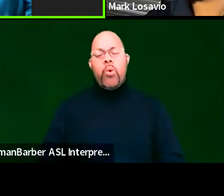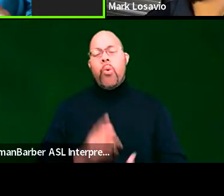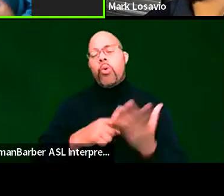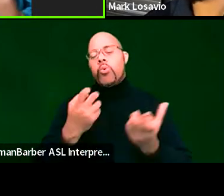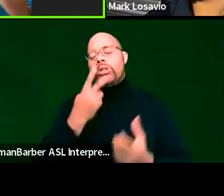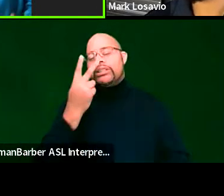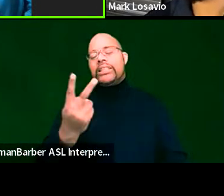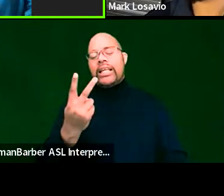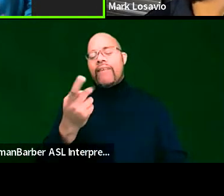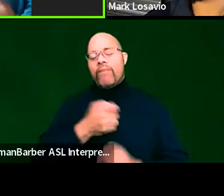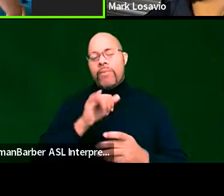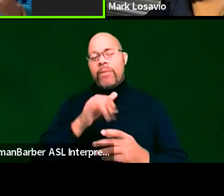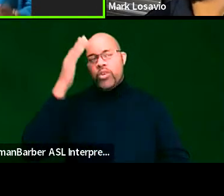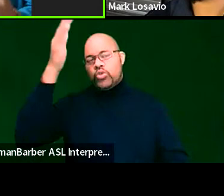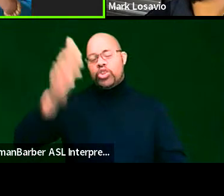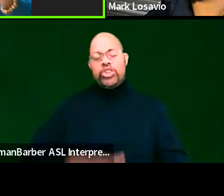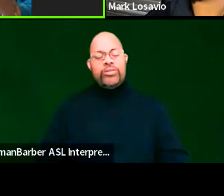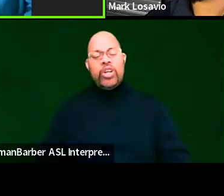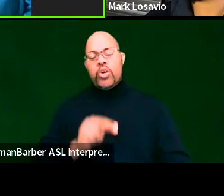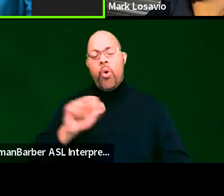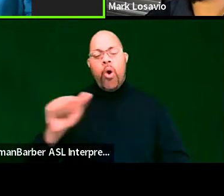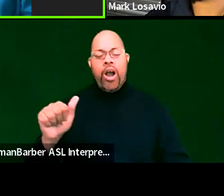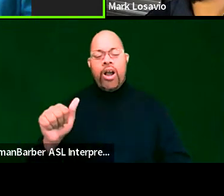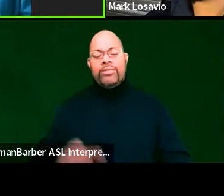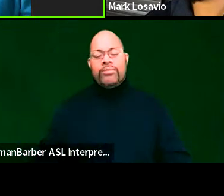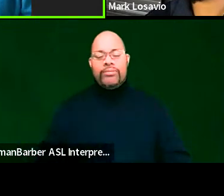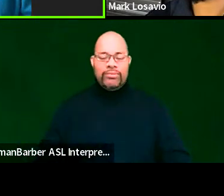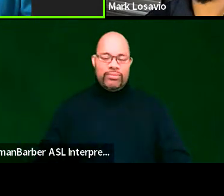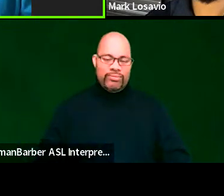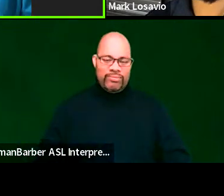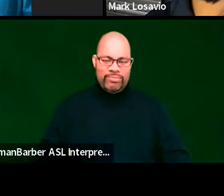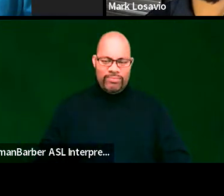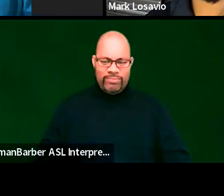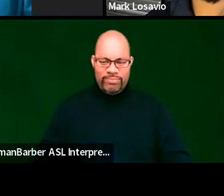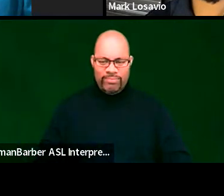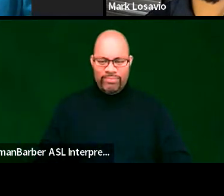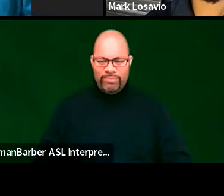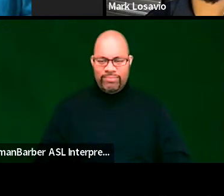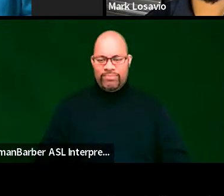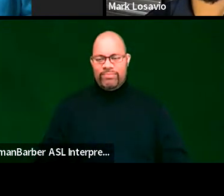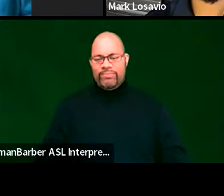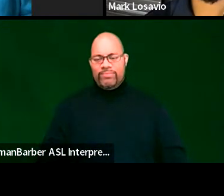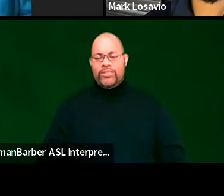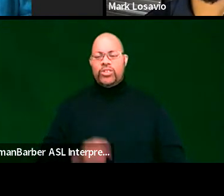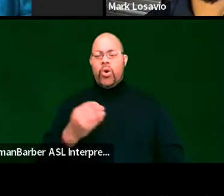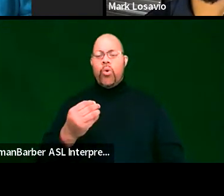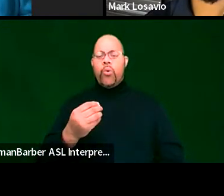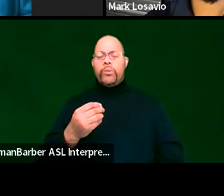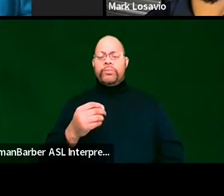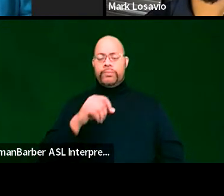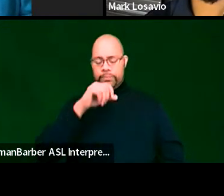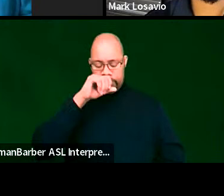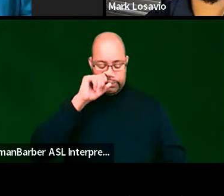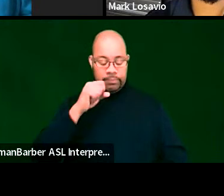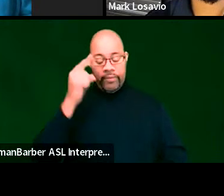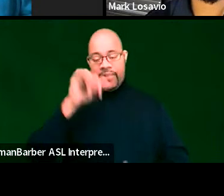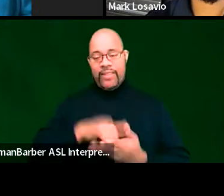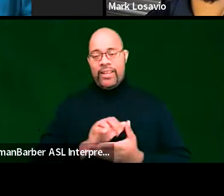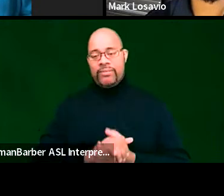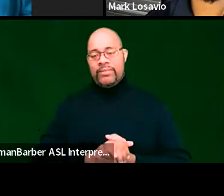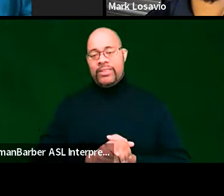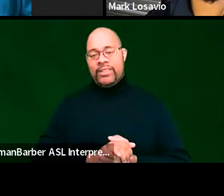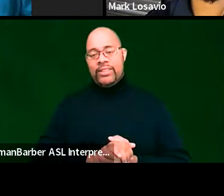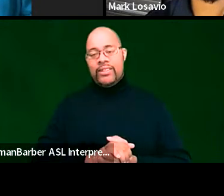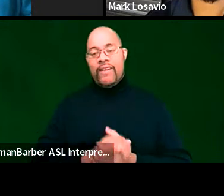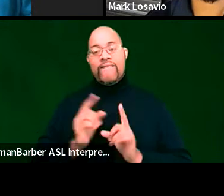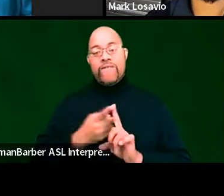to see from the future of NOAA engagement? Yeah, so I think that, you know, I